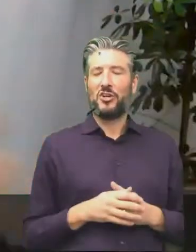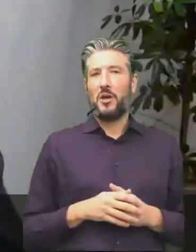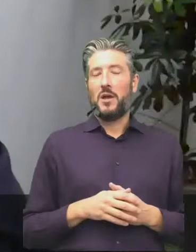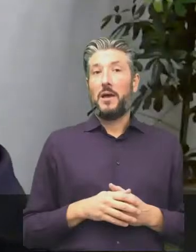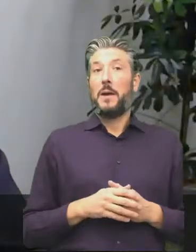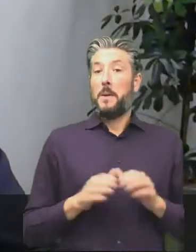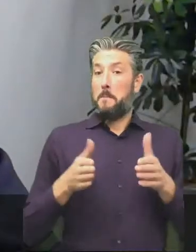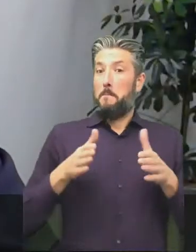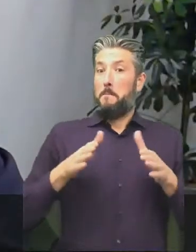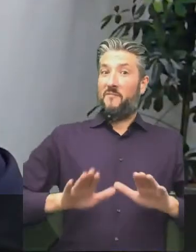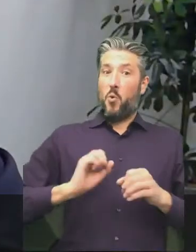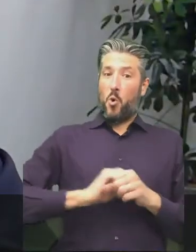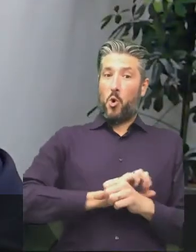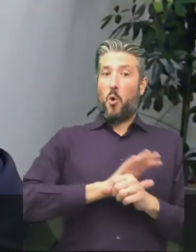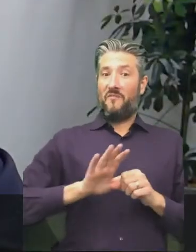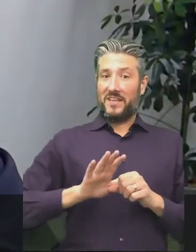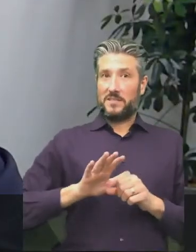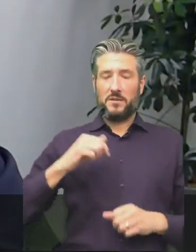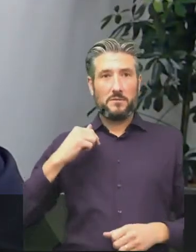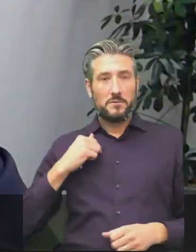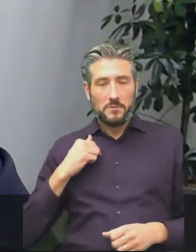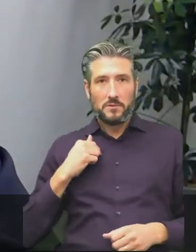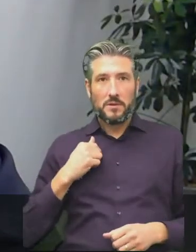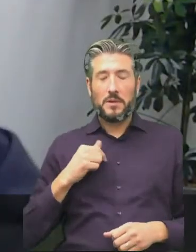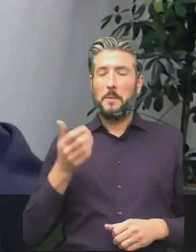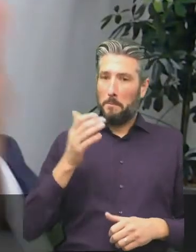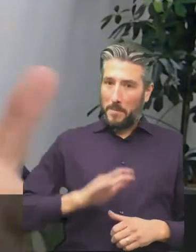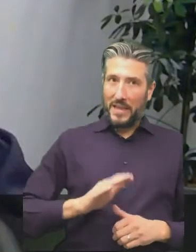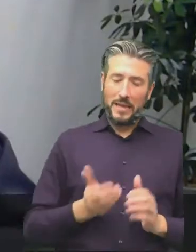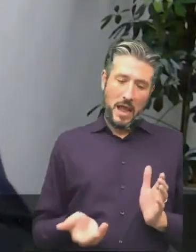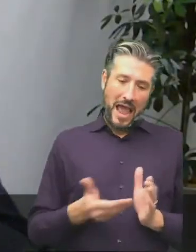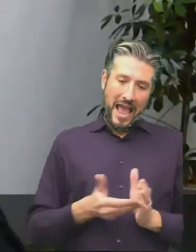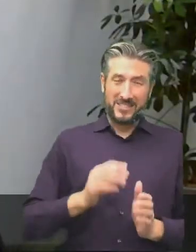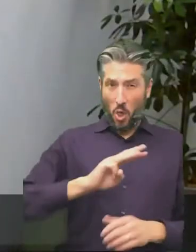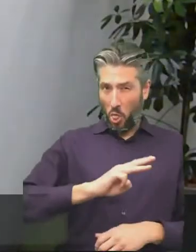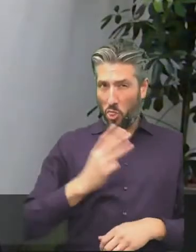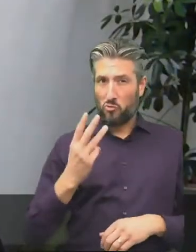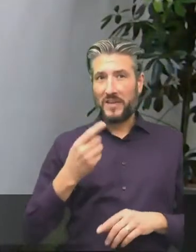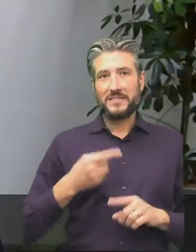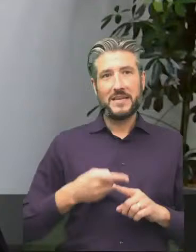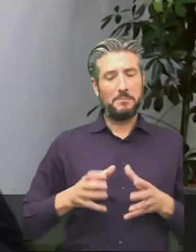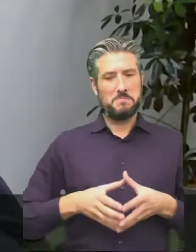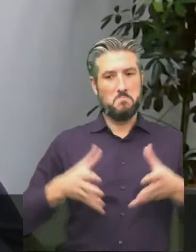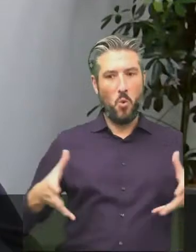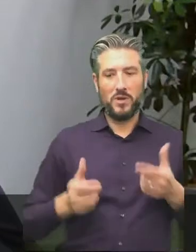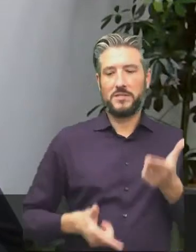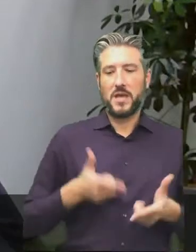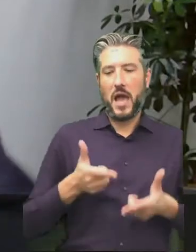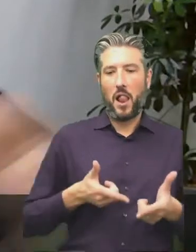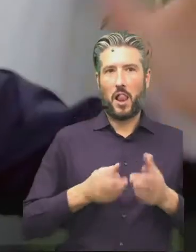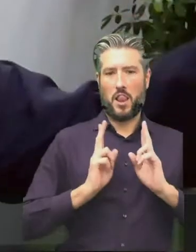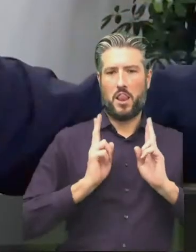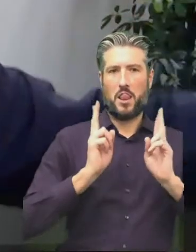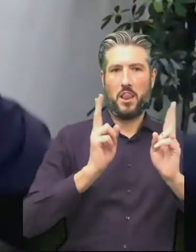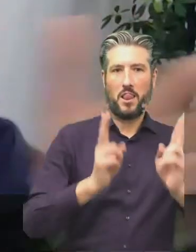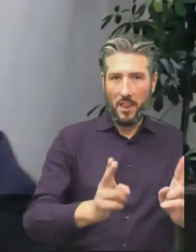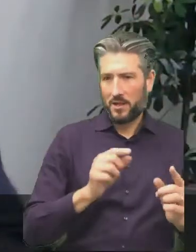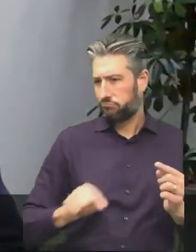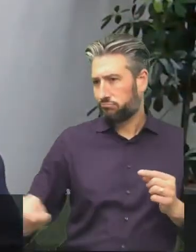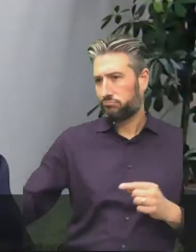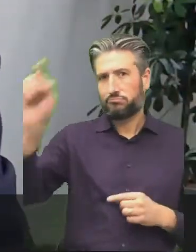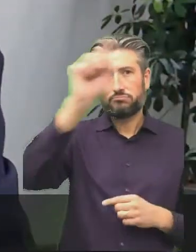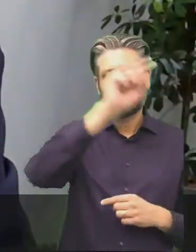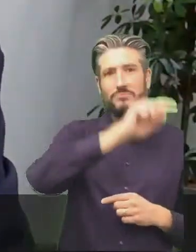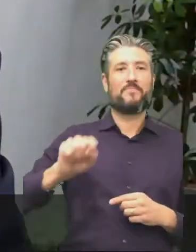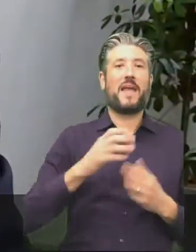treble the amount of segregated cycling in London. When I became mayor, we had 50 kilometres. That was done in the last 8 years. We